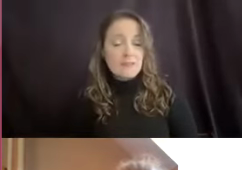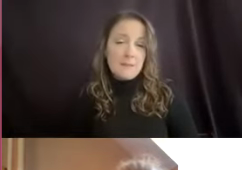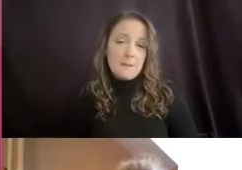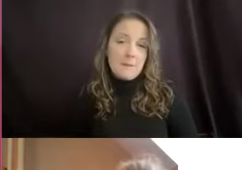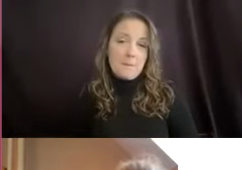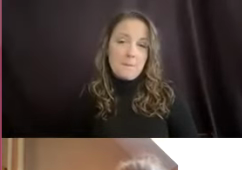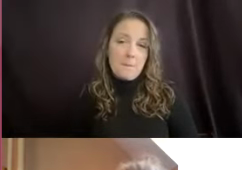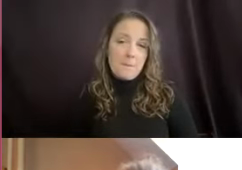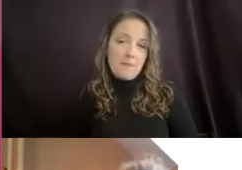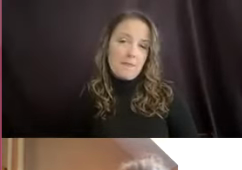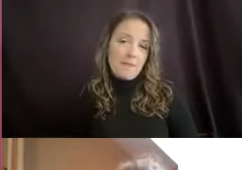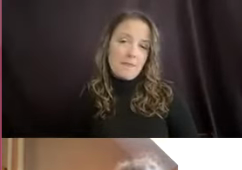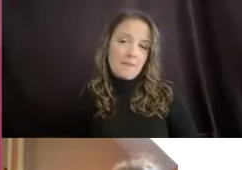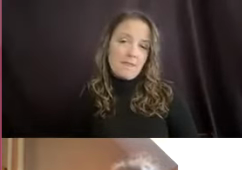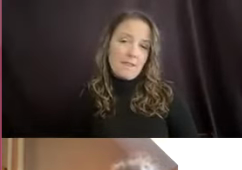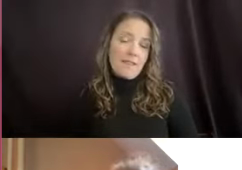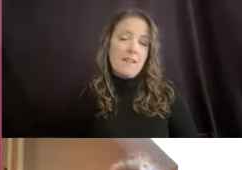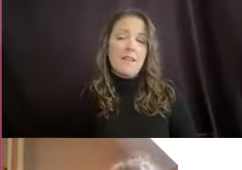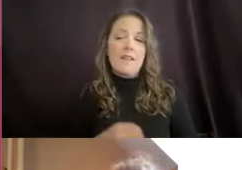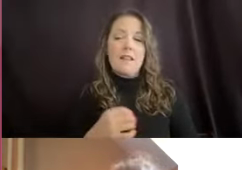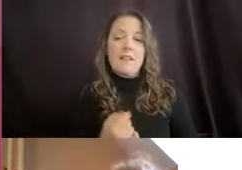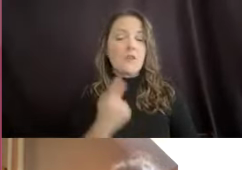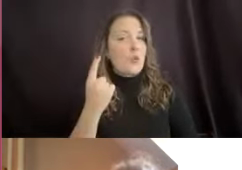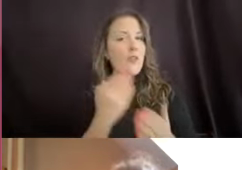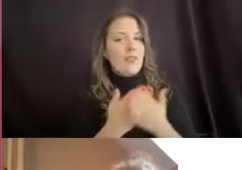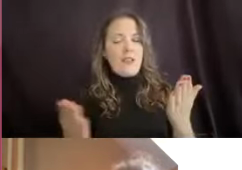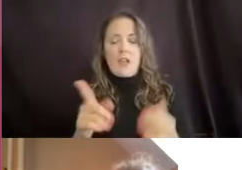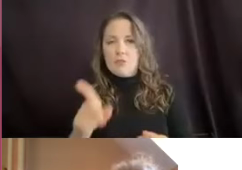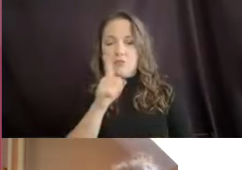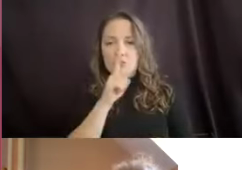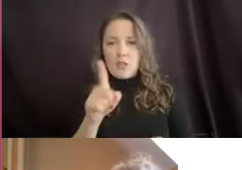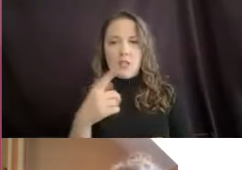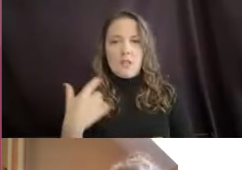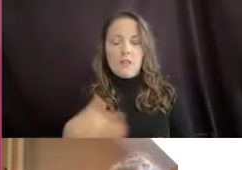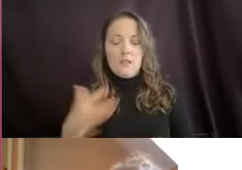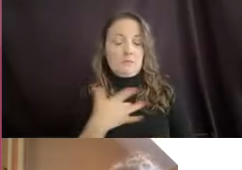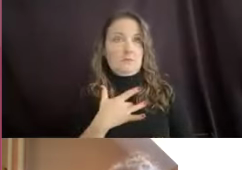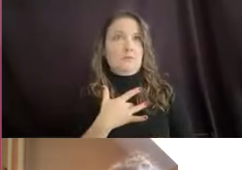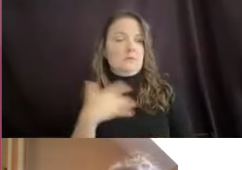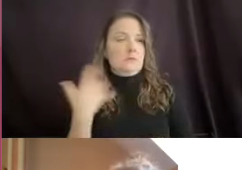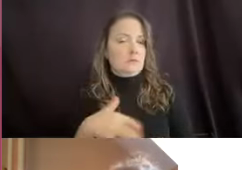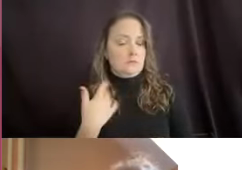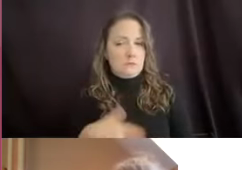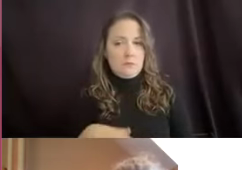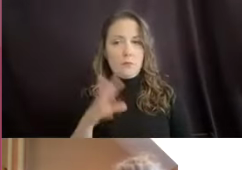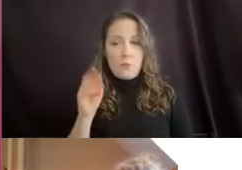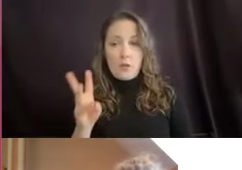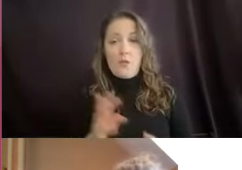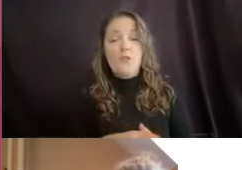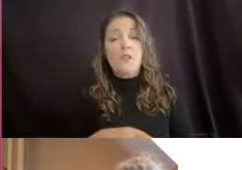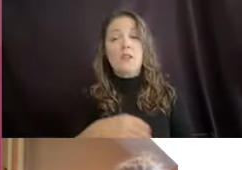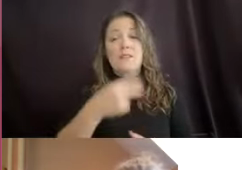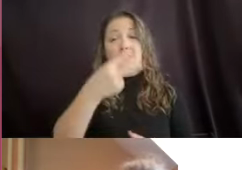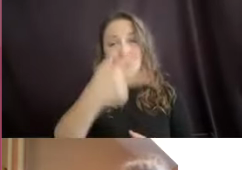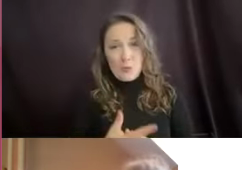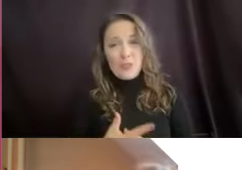And one statistic that just really blows my mind is that 2/3